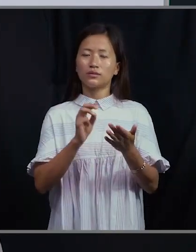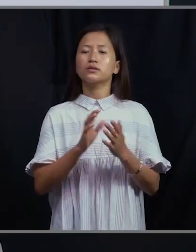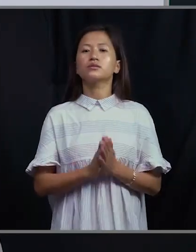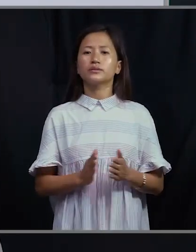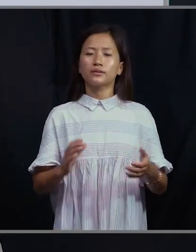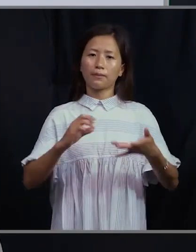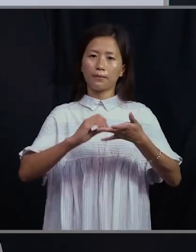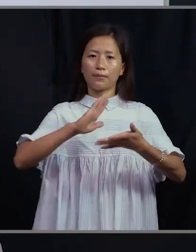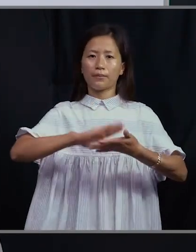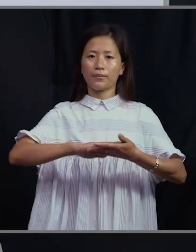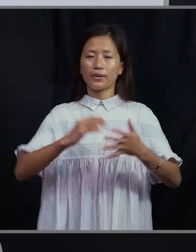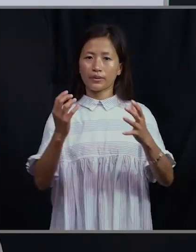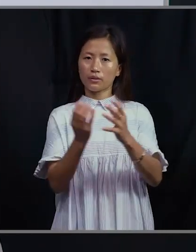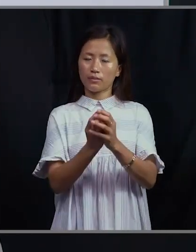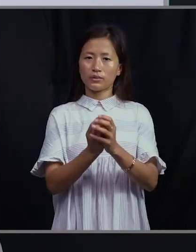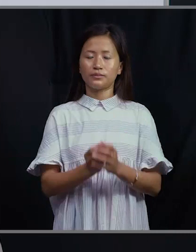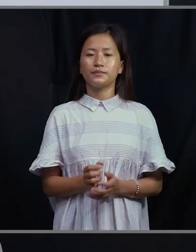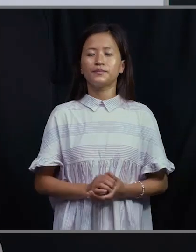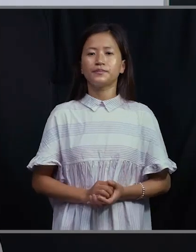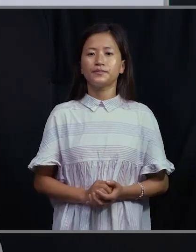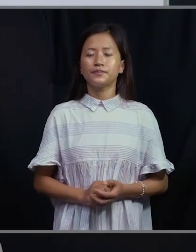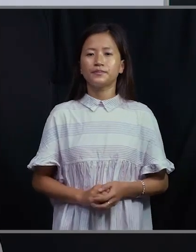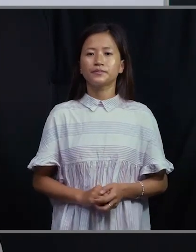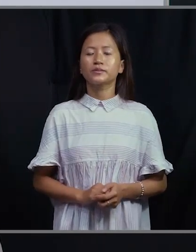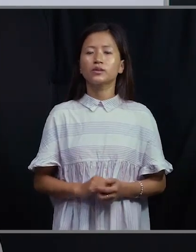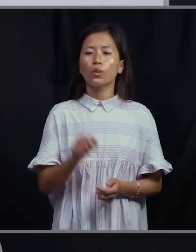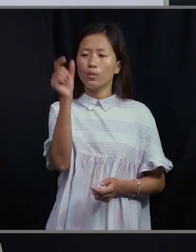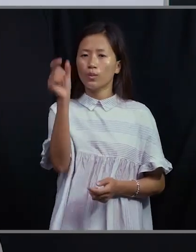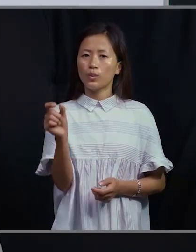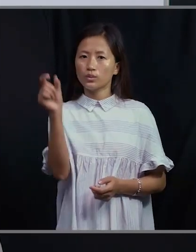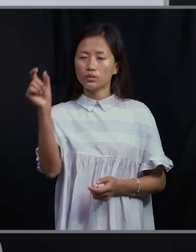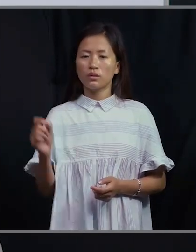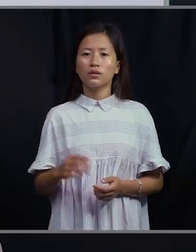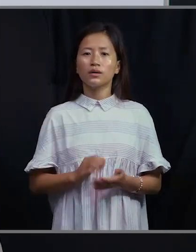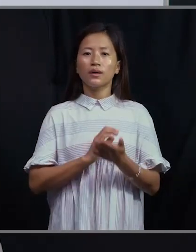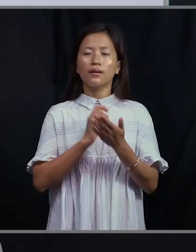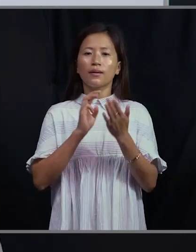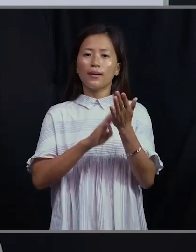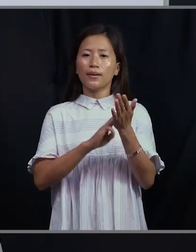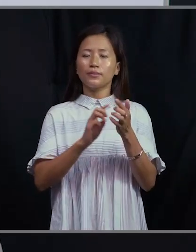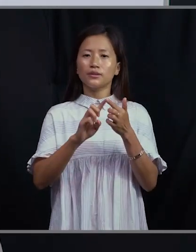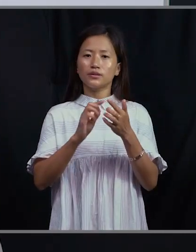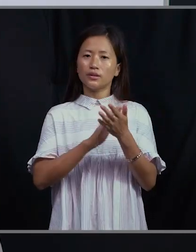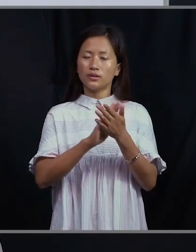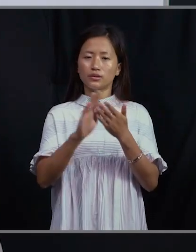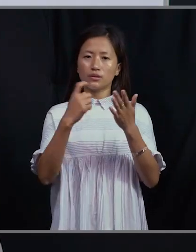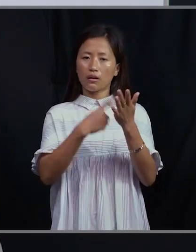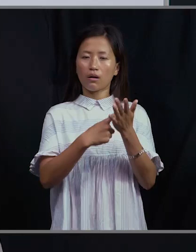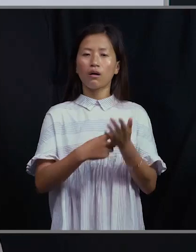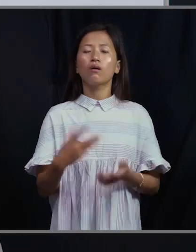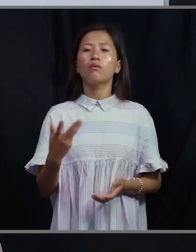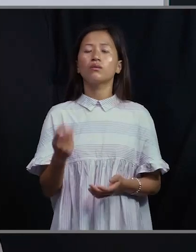couple. Okay, and along with that, there is a word called as a mihir. Okay, M-E-H-R, mihir. What is this